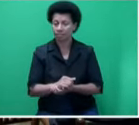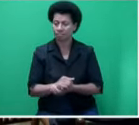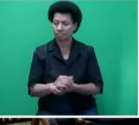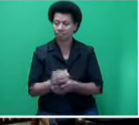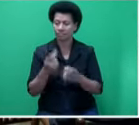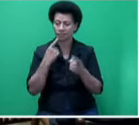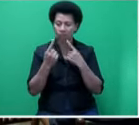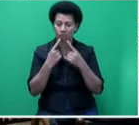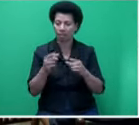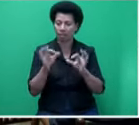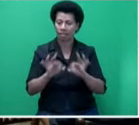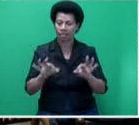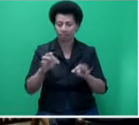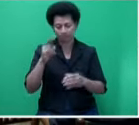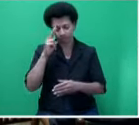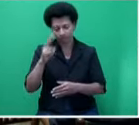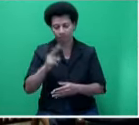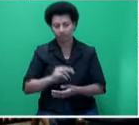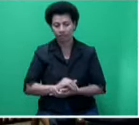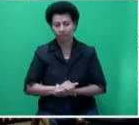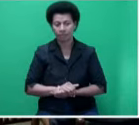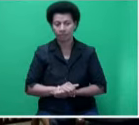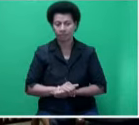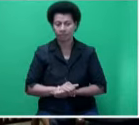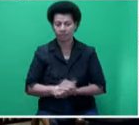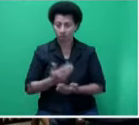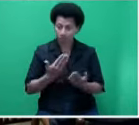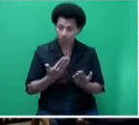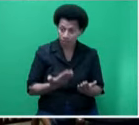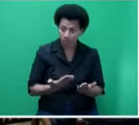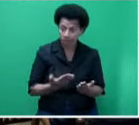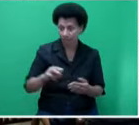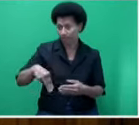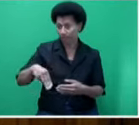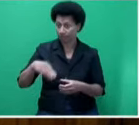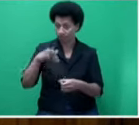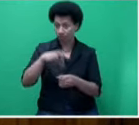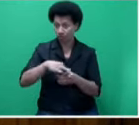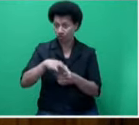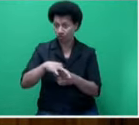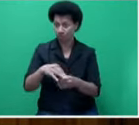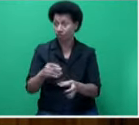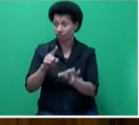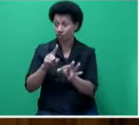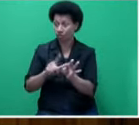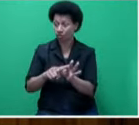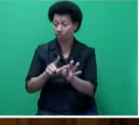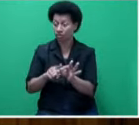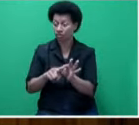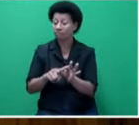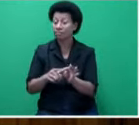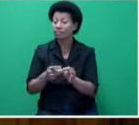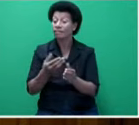sir. Honourable members, Parliament will now vote. The question is that pursuant to resolution